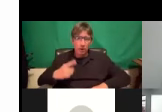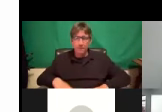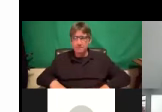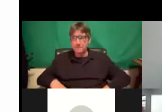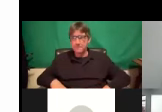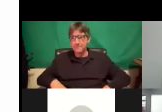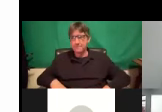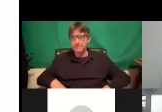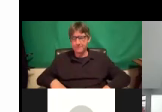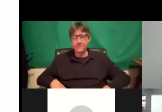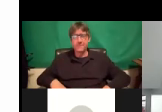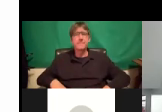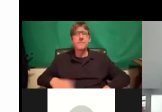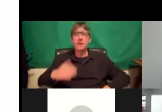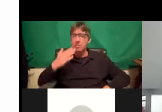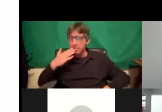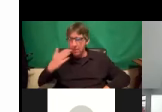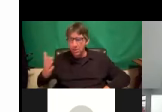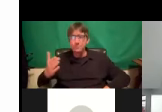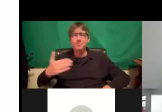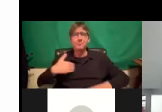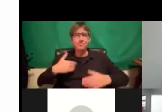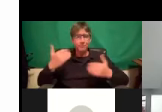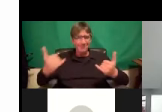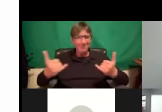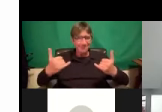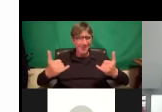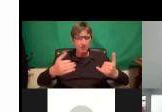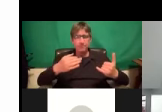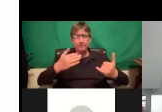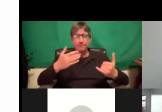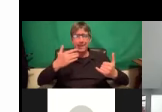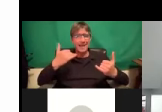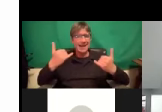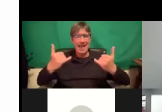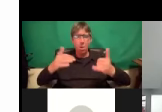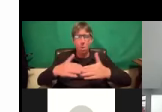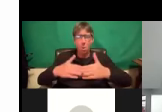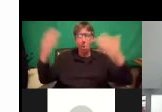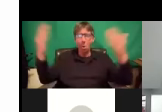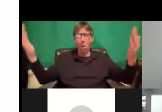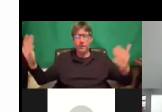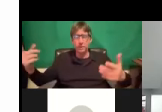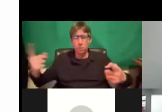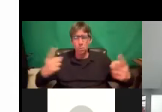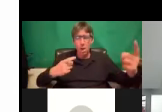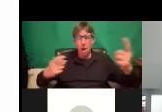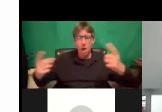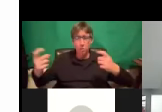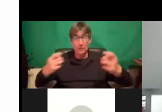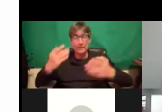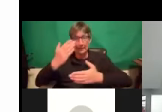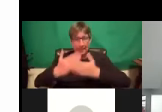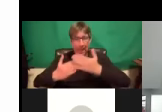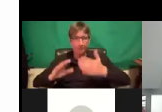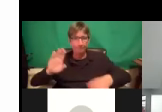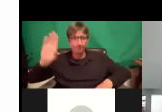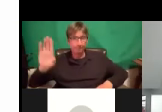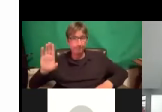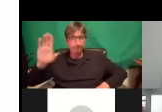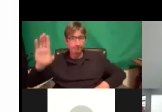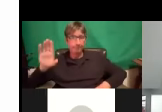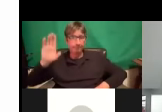I'm going to stop there for some of the questions, and I'm going to open it up to folks to ask. I see there's some hands raised. I